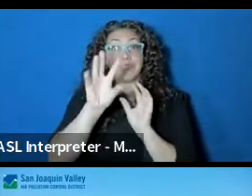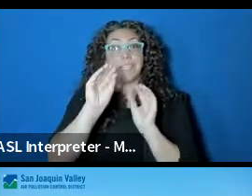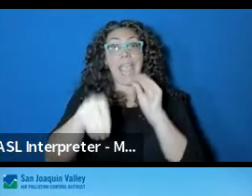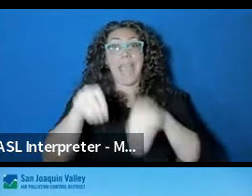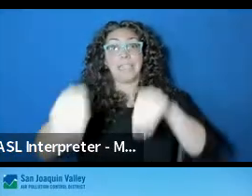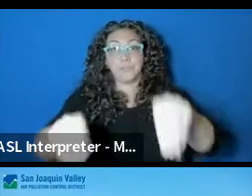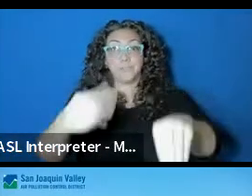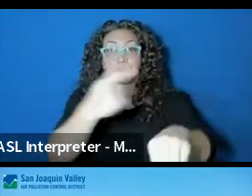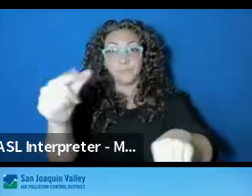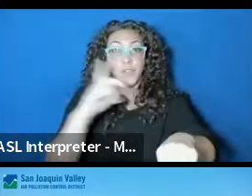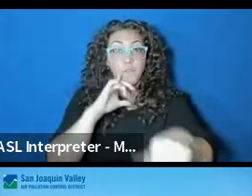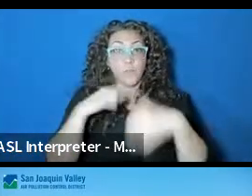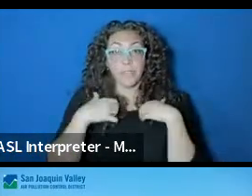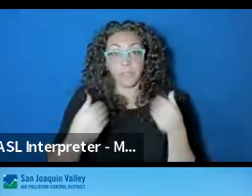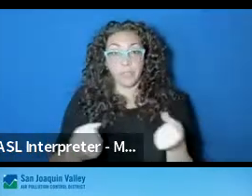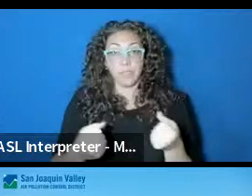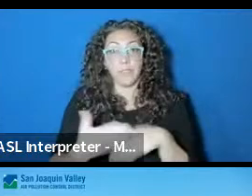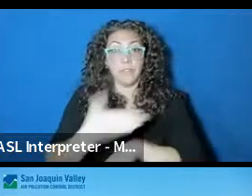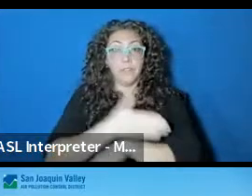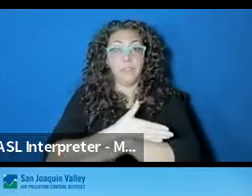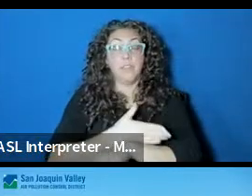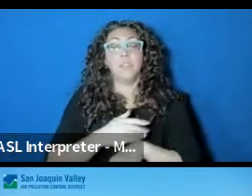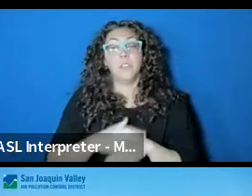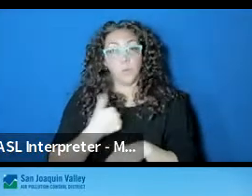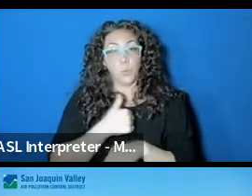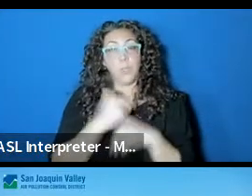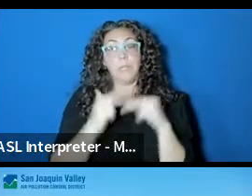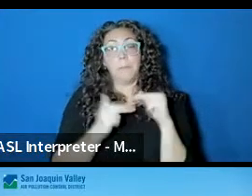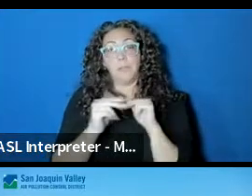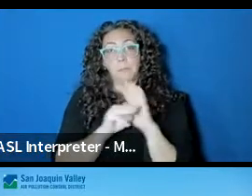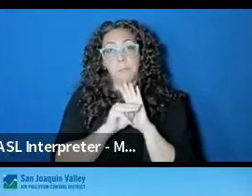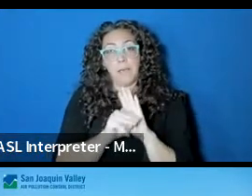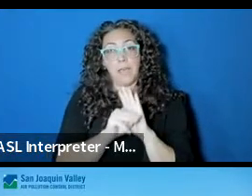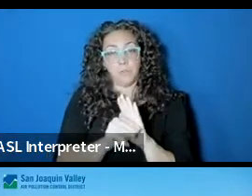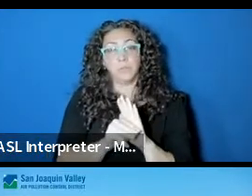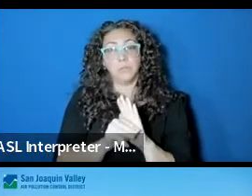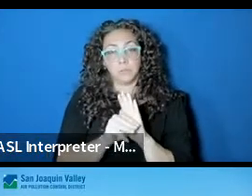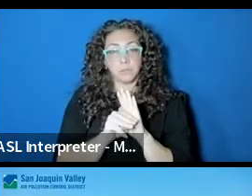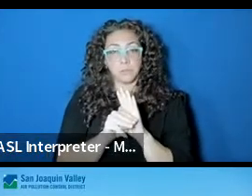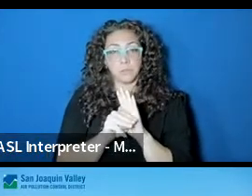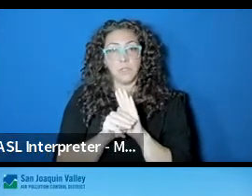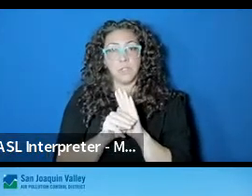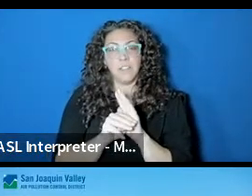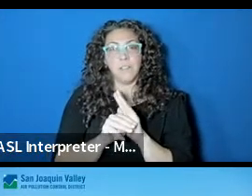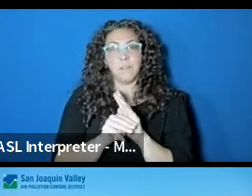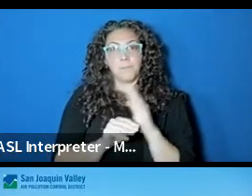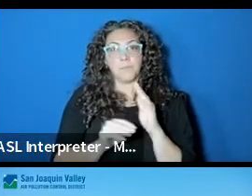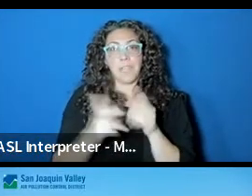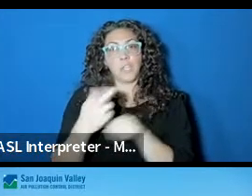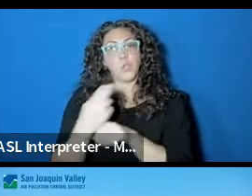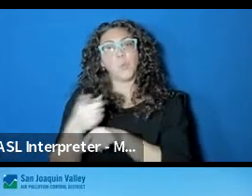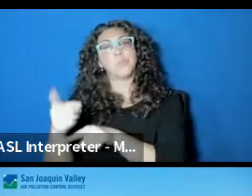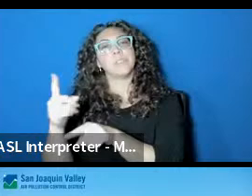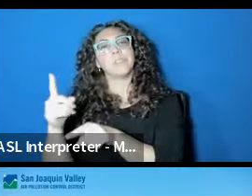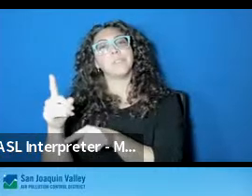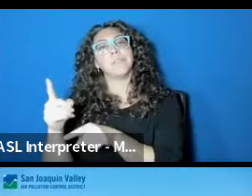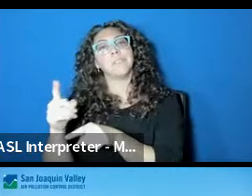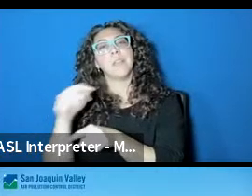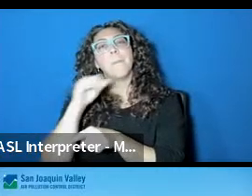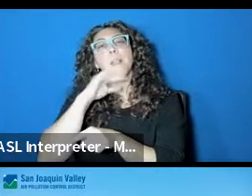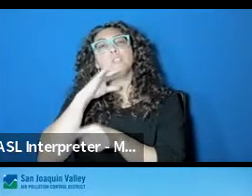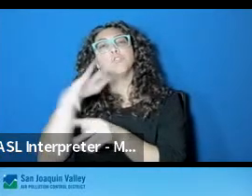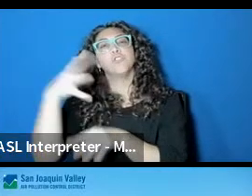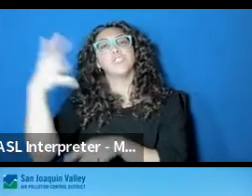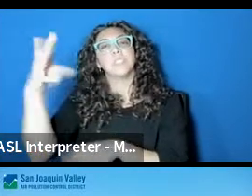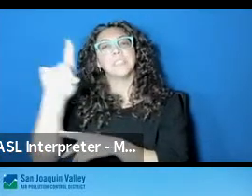we actually do is we build models that leverage pollution data that's been collected from sensors, but also